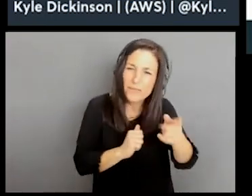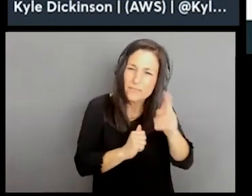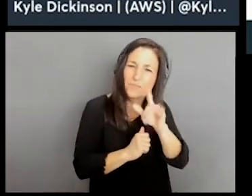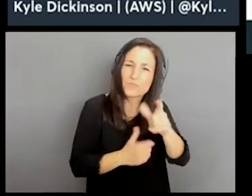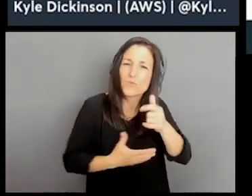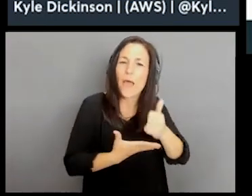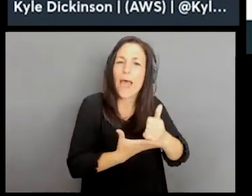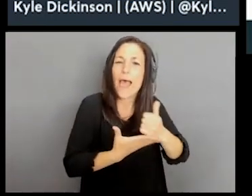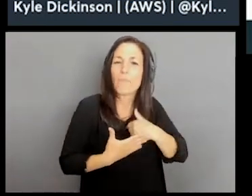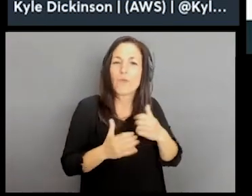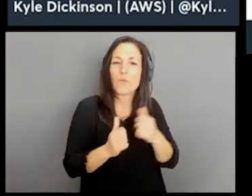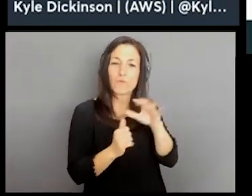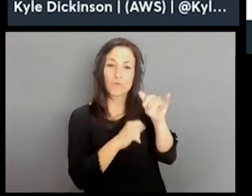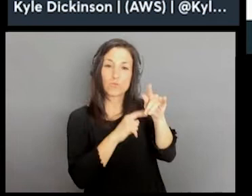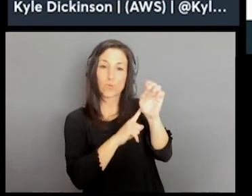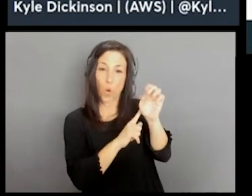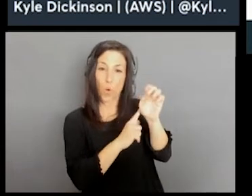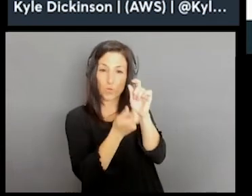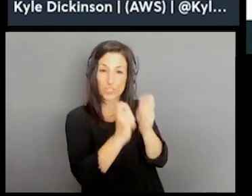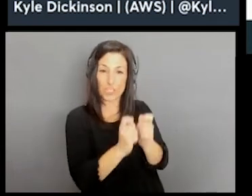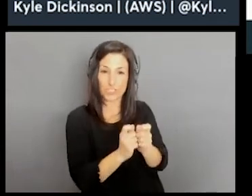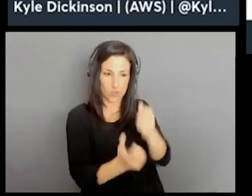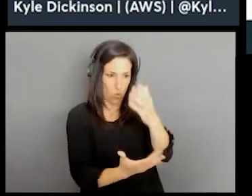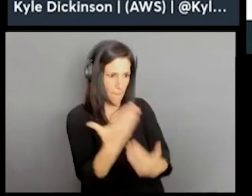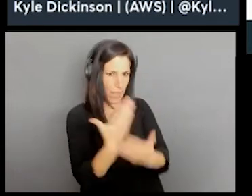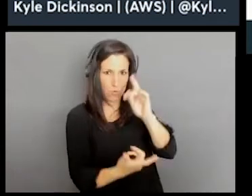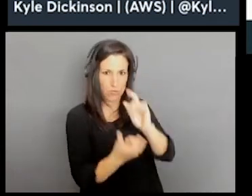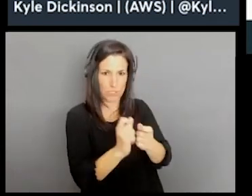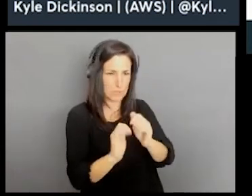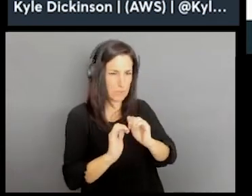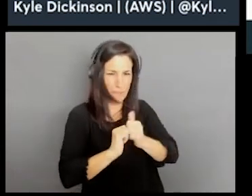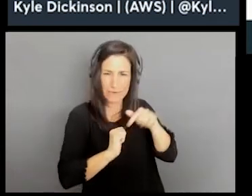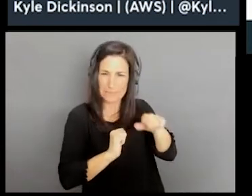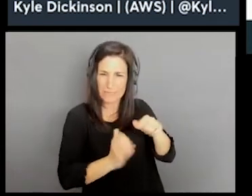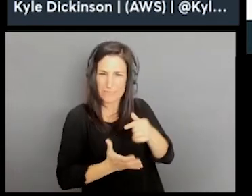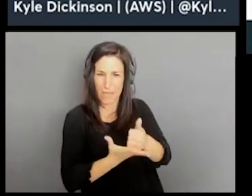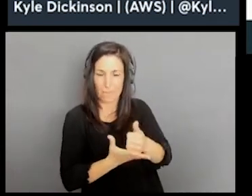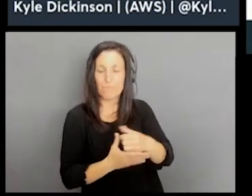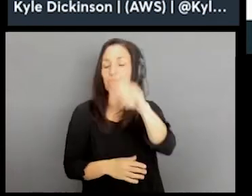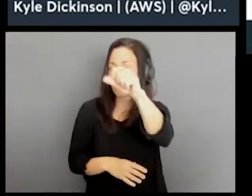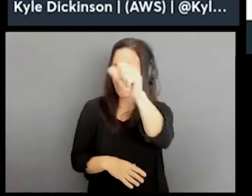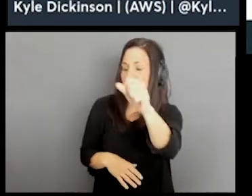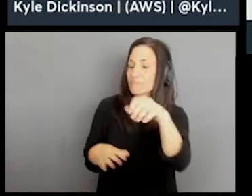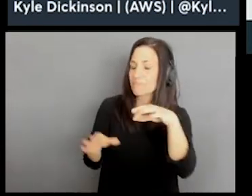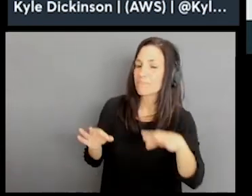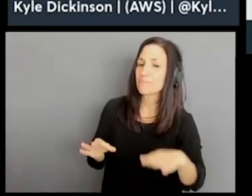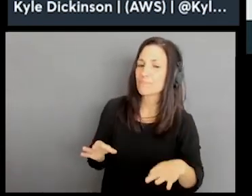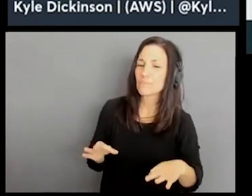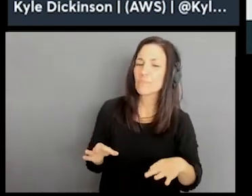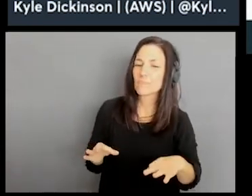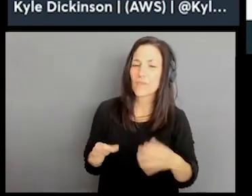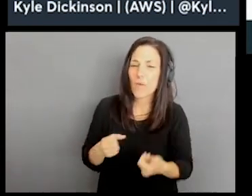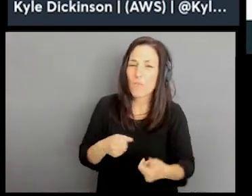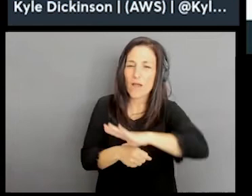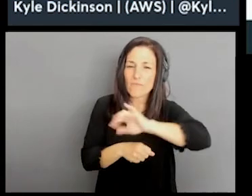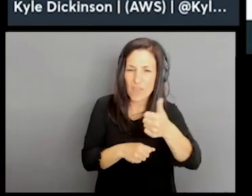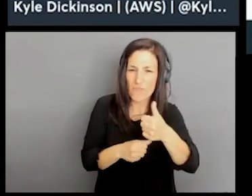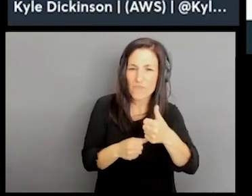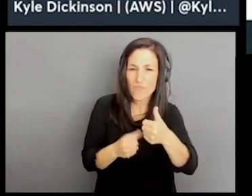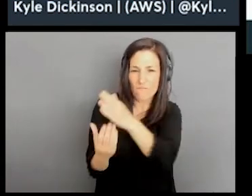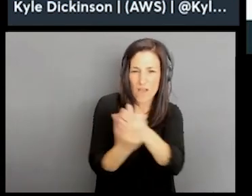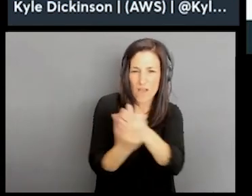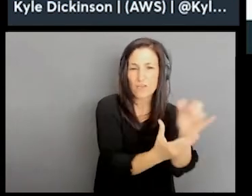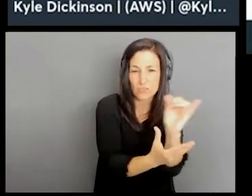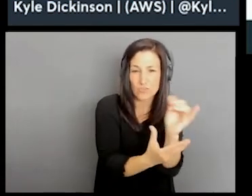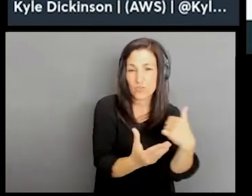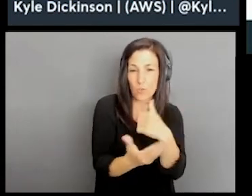were mentioning earlier on? Yes, absolutely. So I'm going to cover the other remaining files too, so we get a little bit more information. And then we'll go on